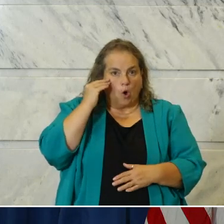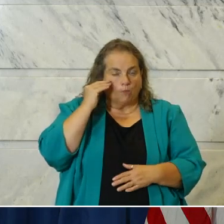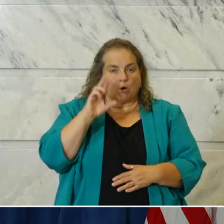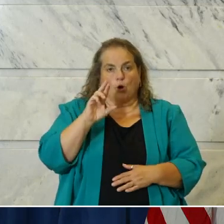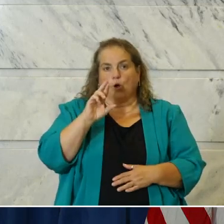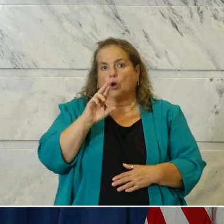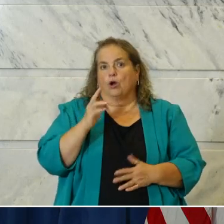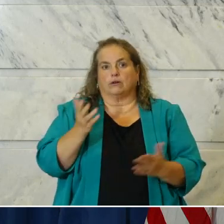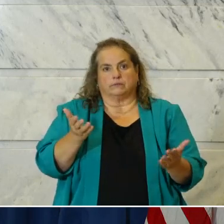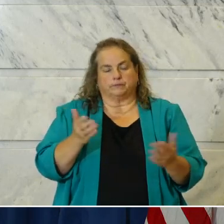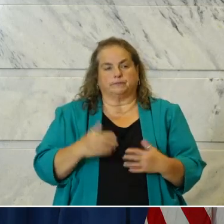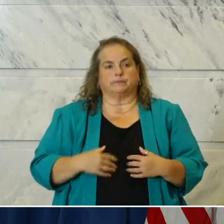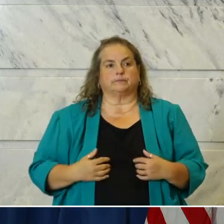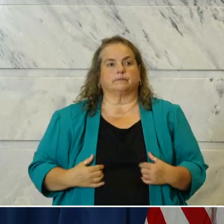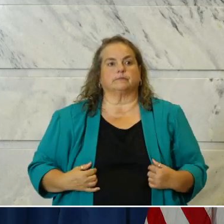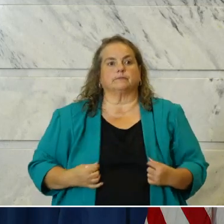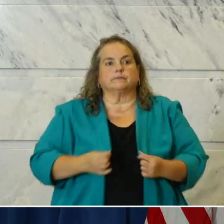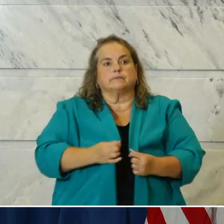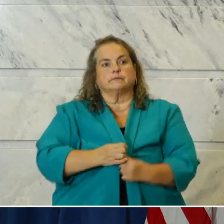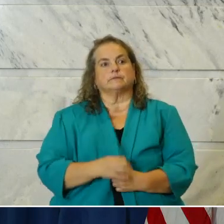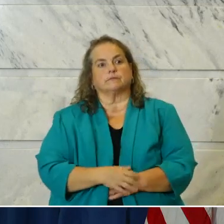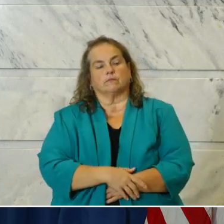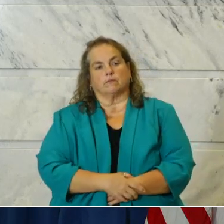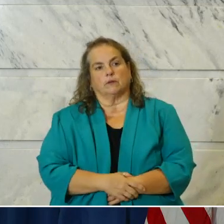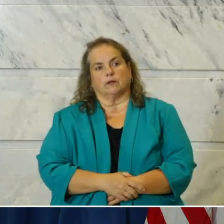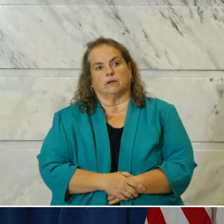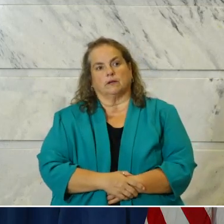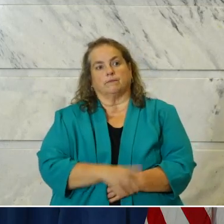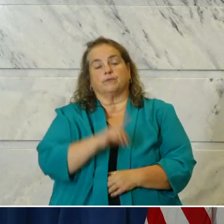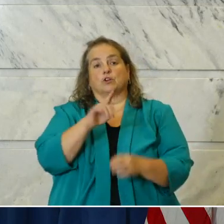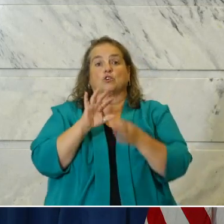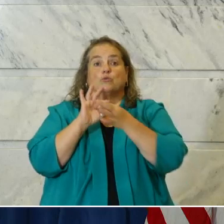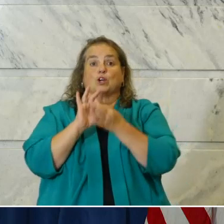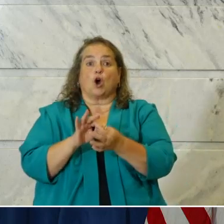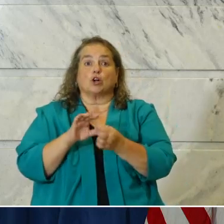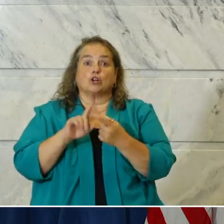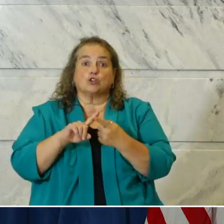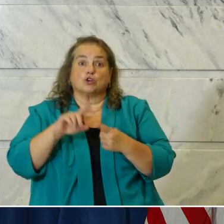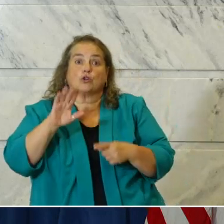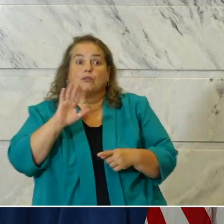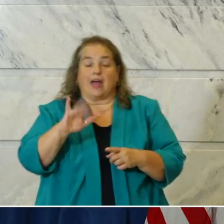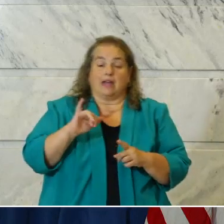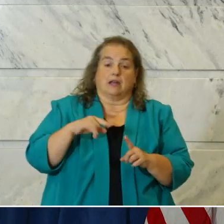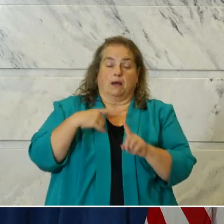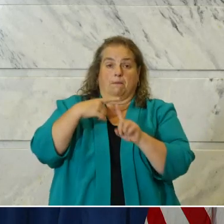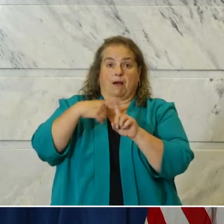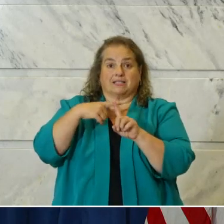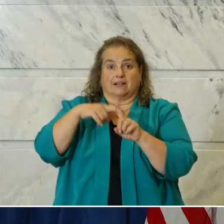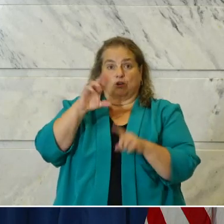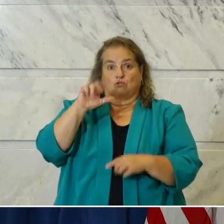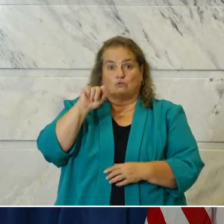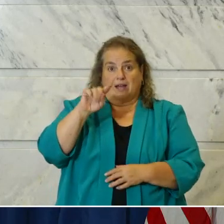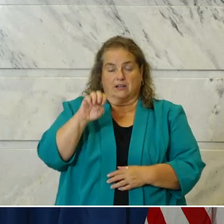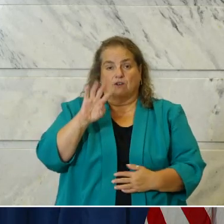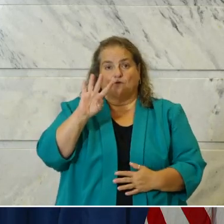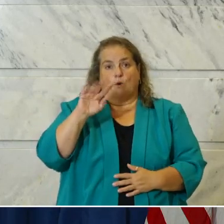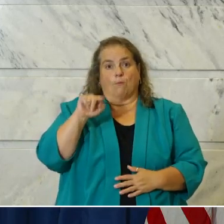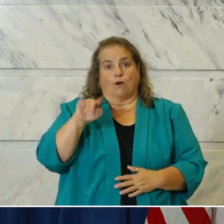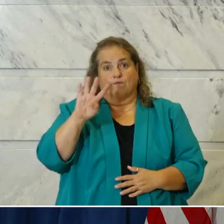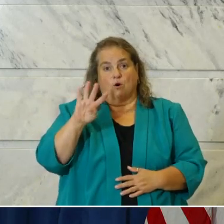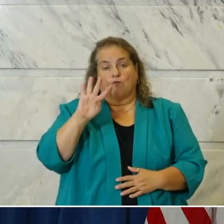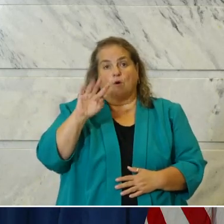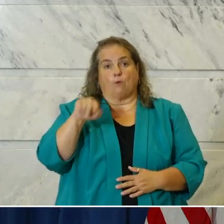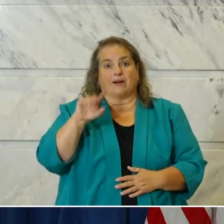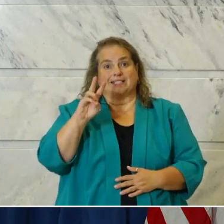The positivity rate, you reported yesterday, I think it was 4.4, 4.6 today.